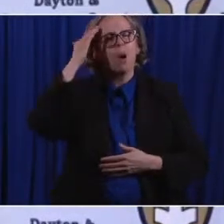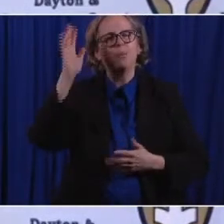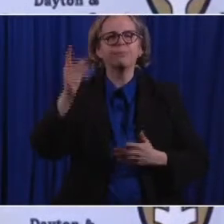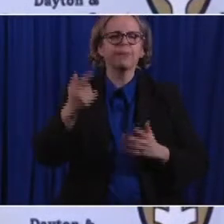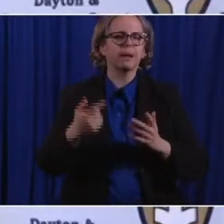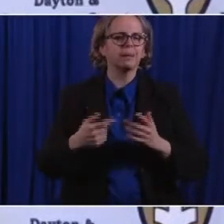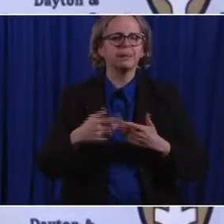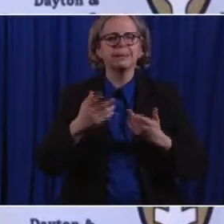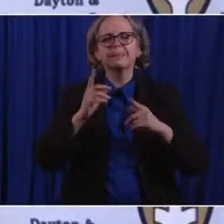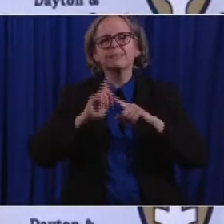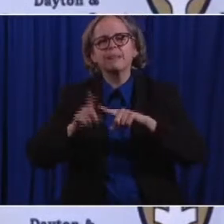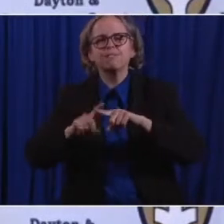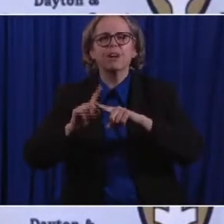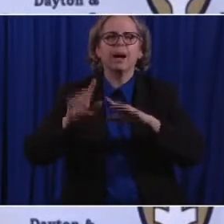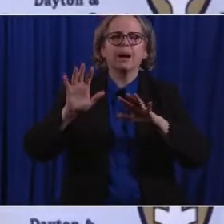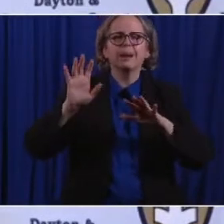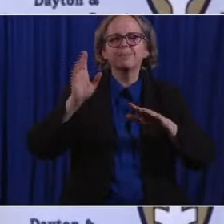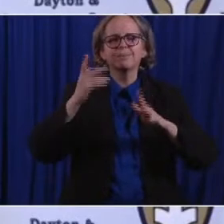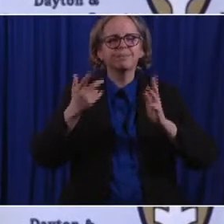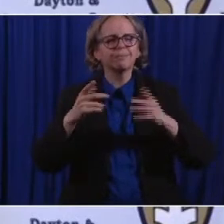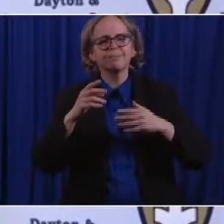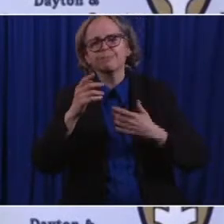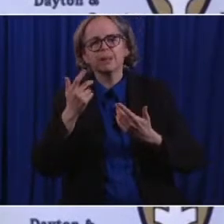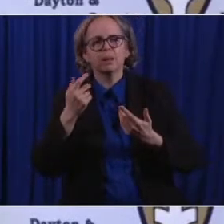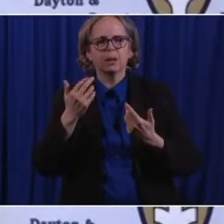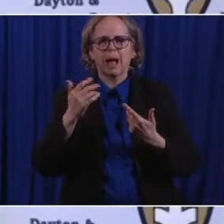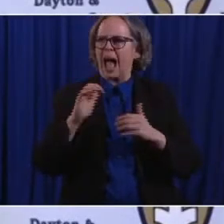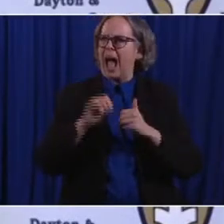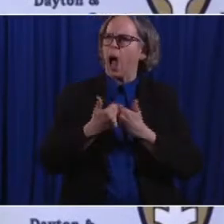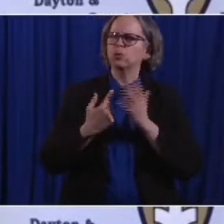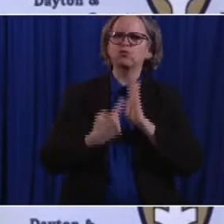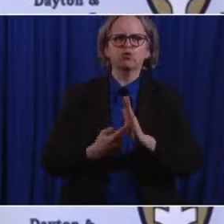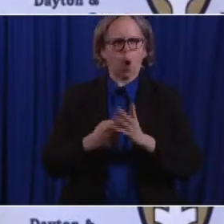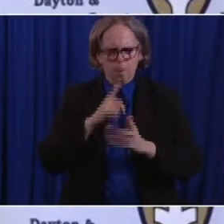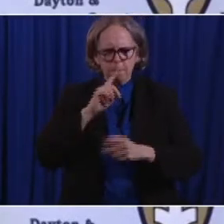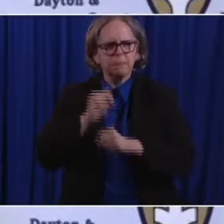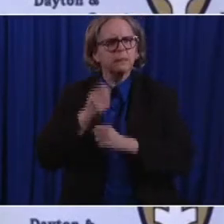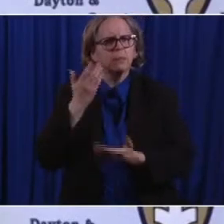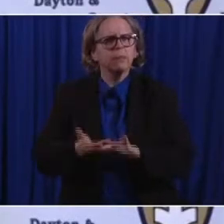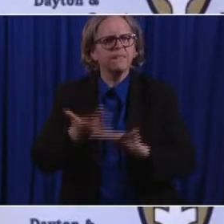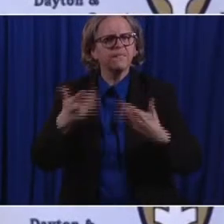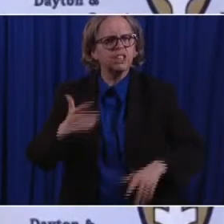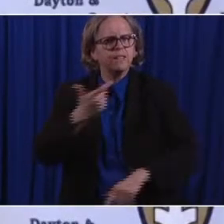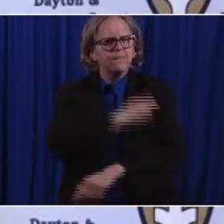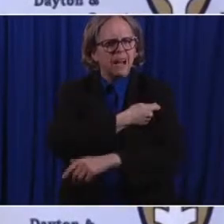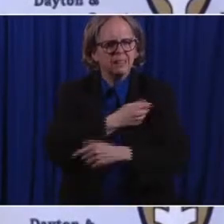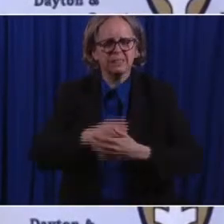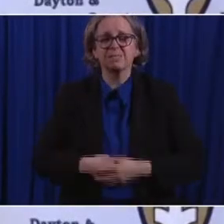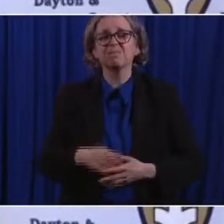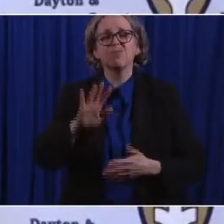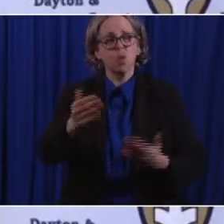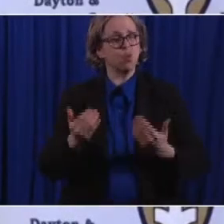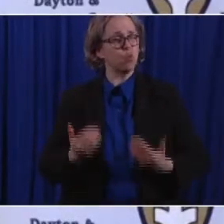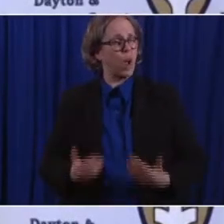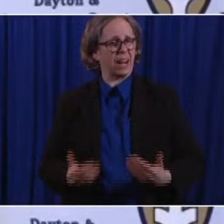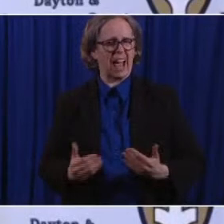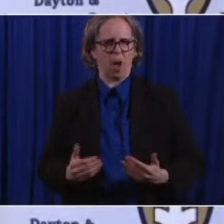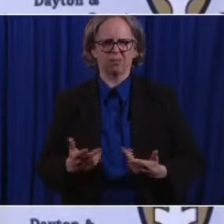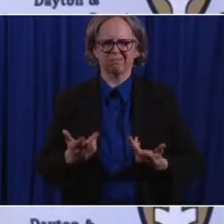showing that they have in fact been vaccinated. But I just think at this point, it's too hypothetical,